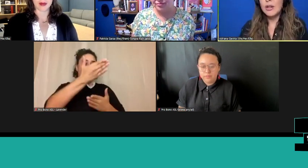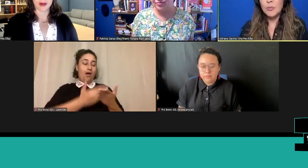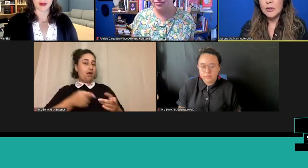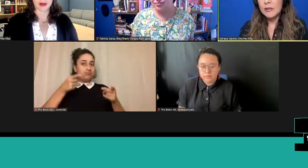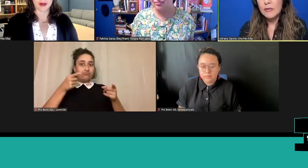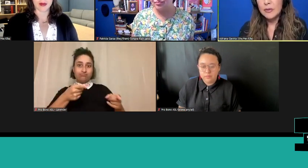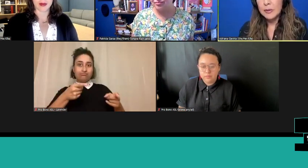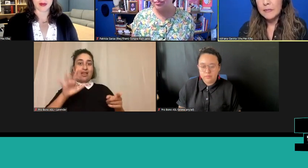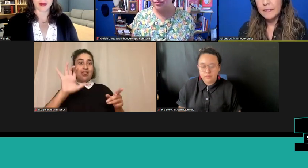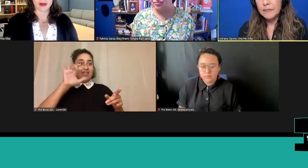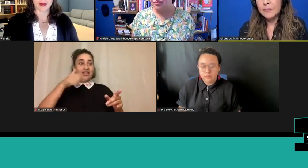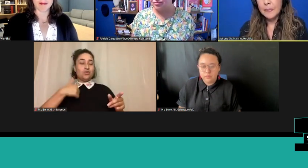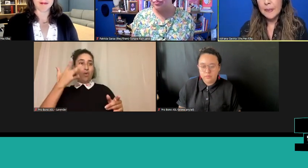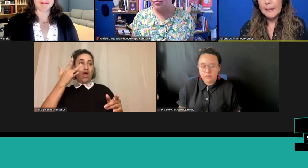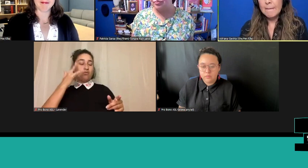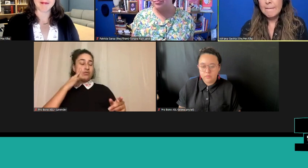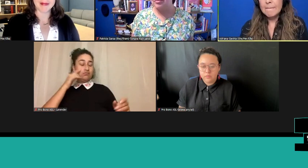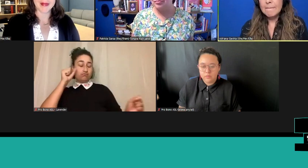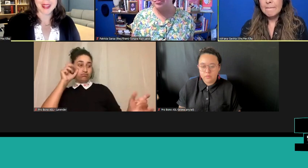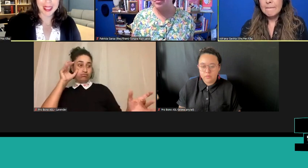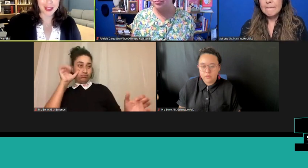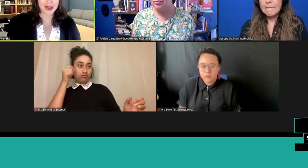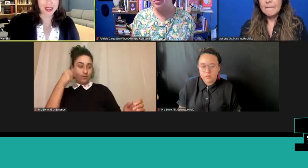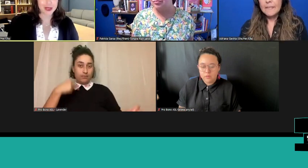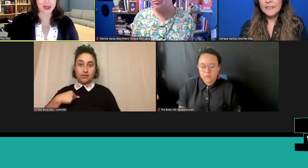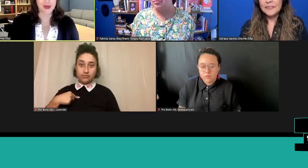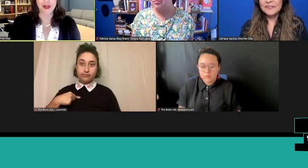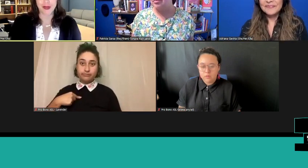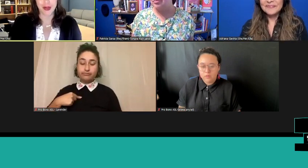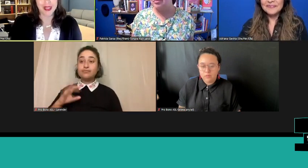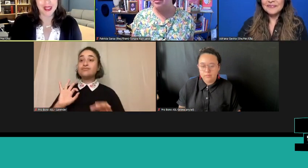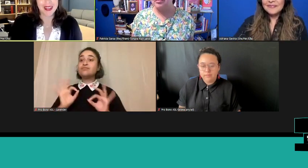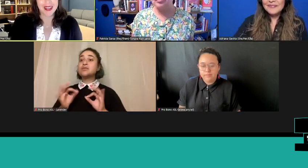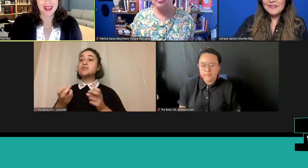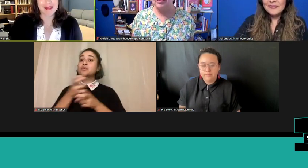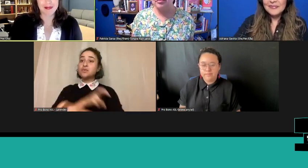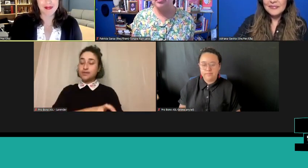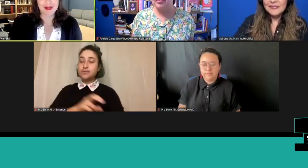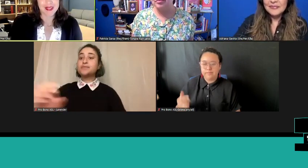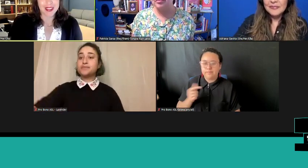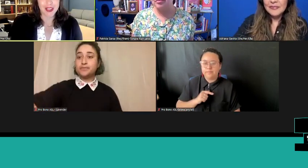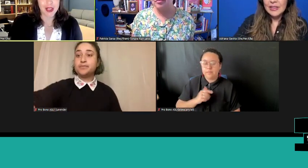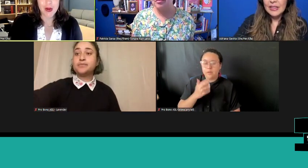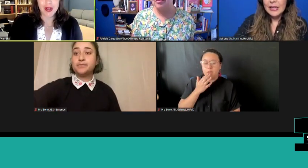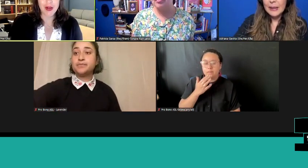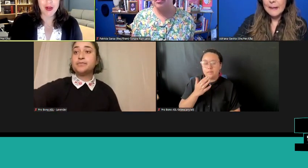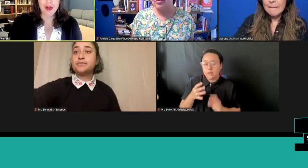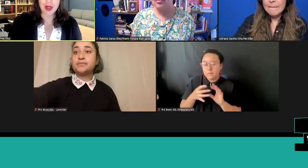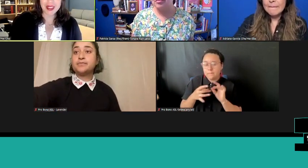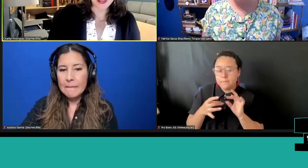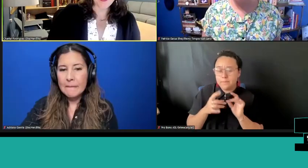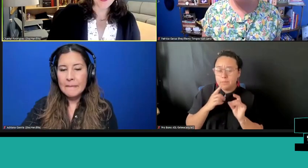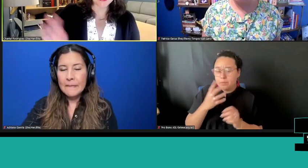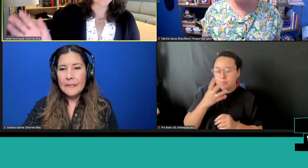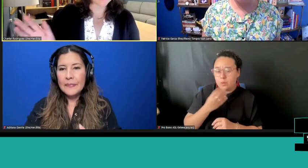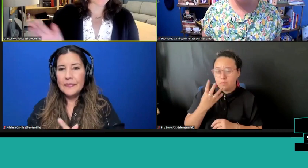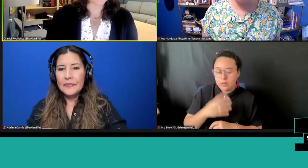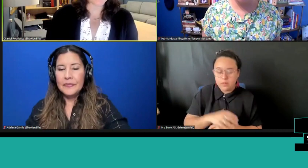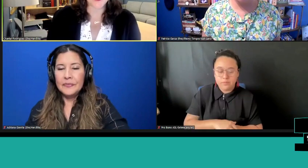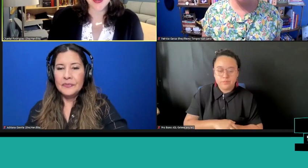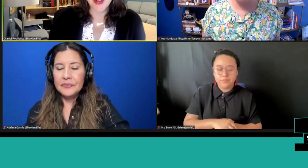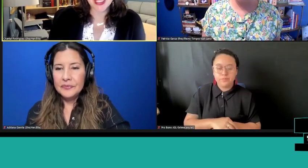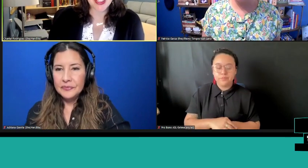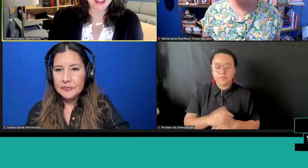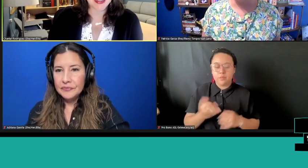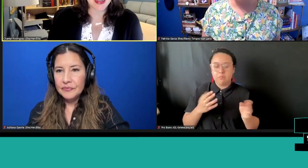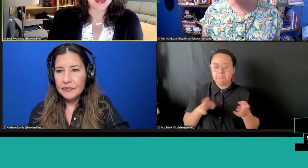so wide opening for me. Thank you. That's really beautiful. So, you know, I want to take us in